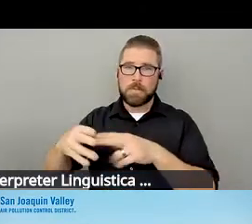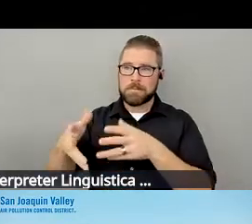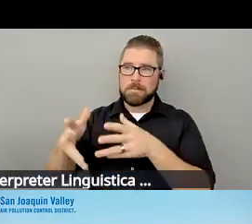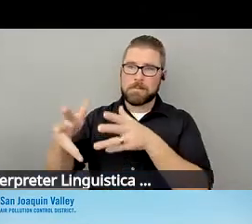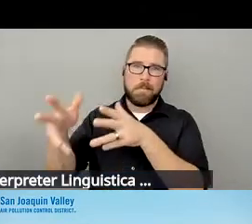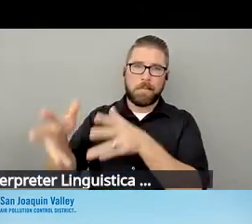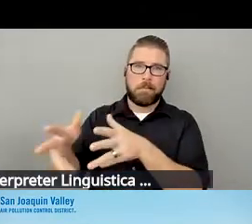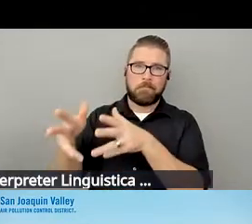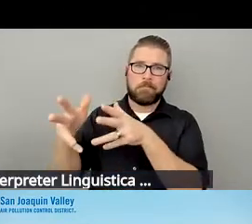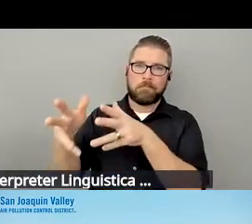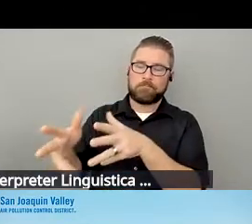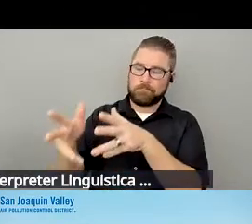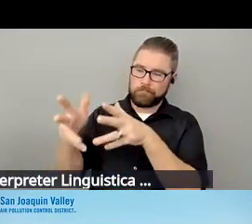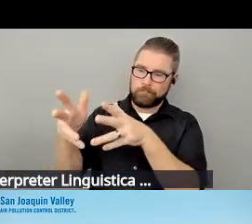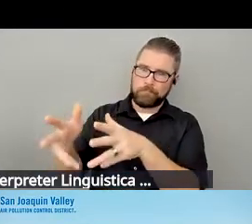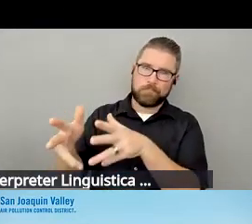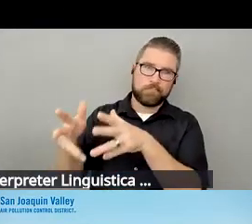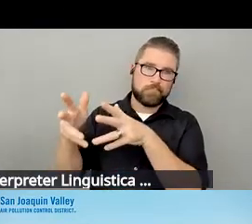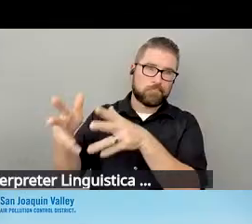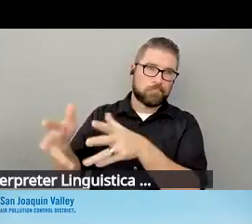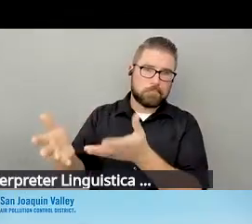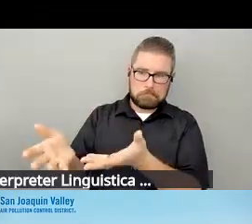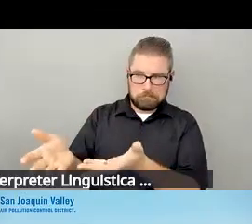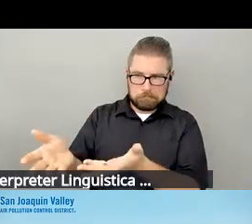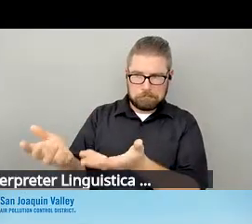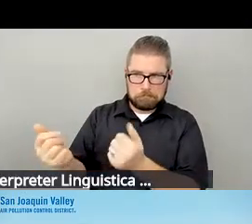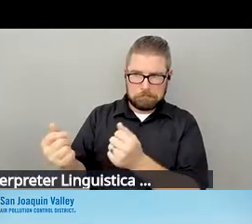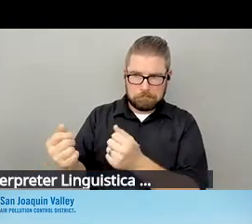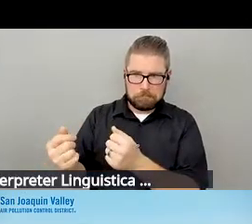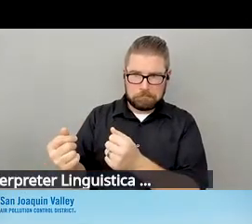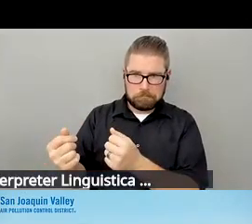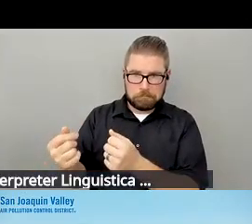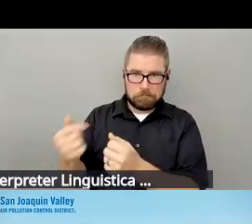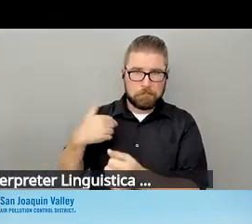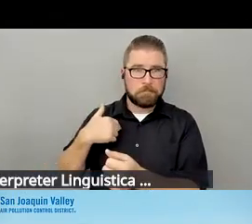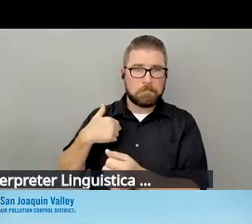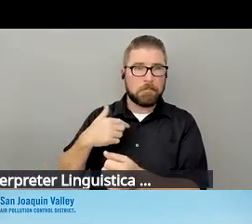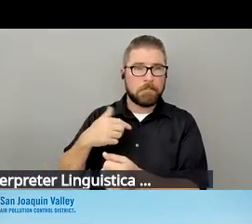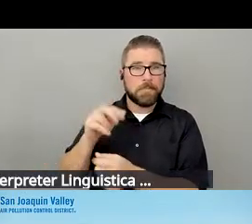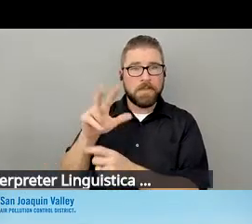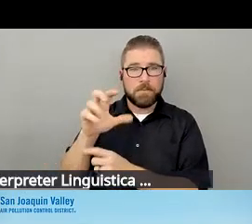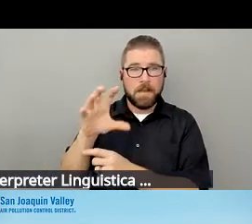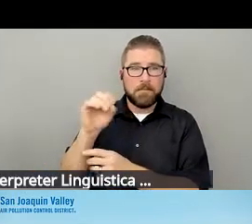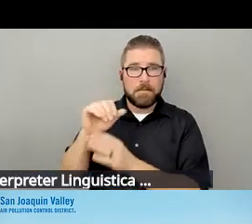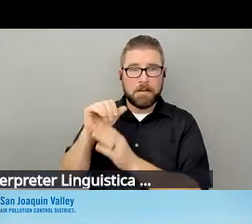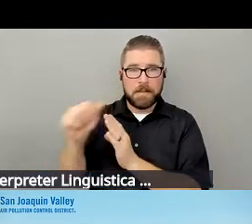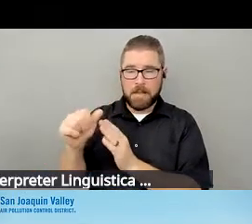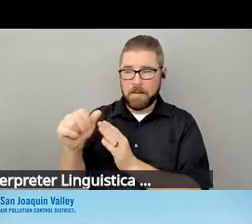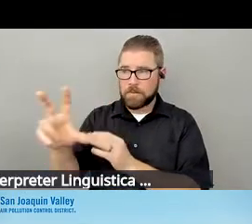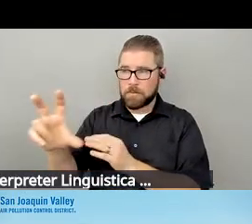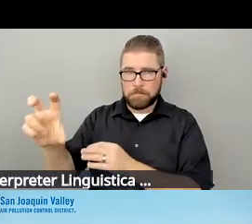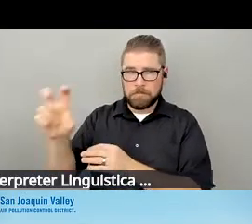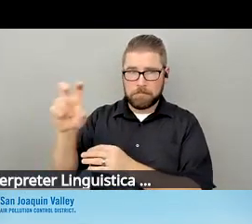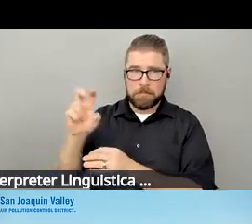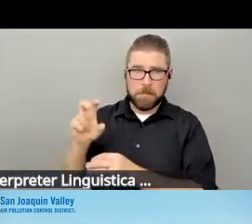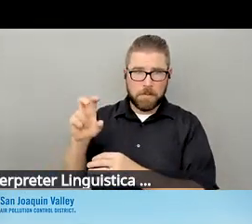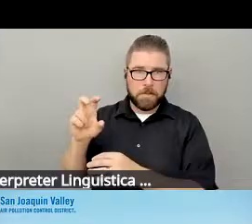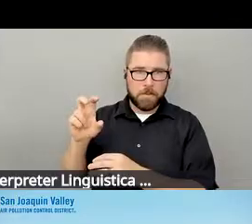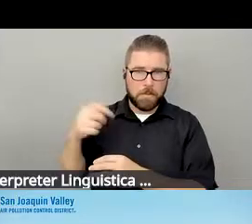We're looking to move a small 350,000 to lawnmowers now. Come